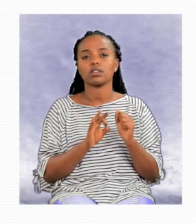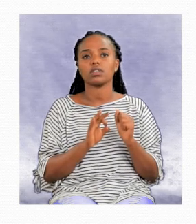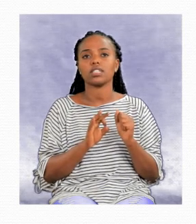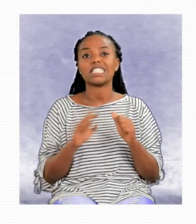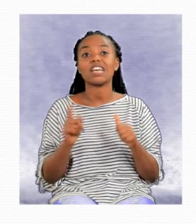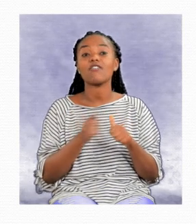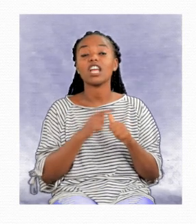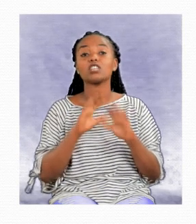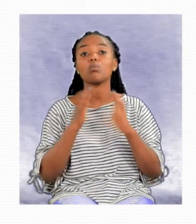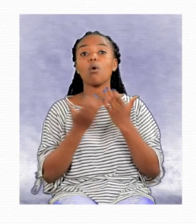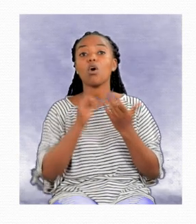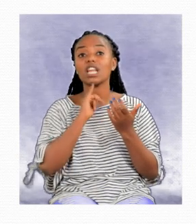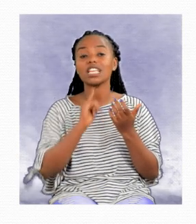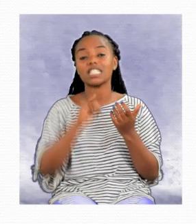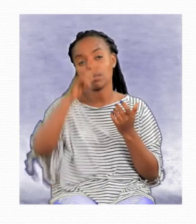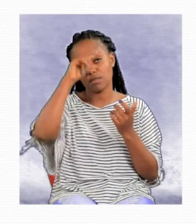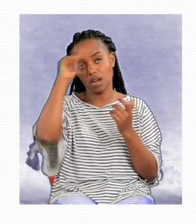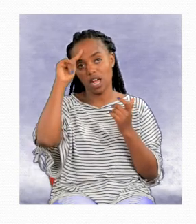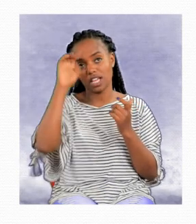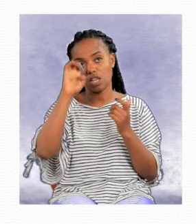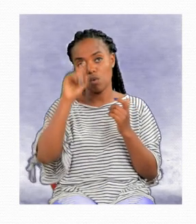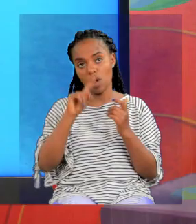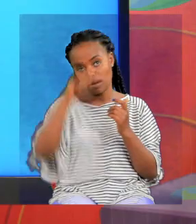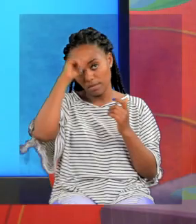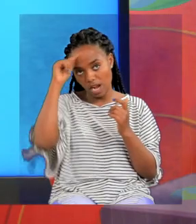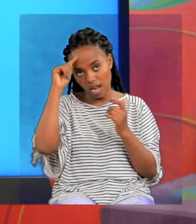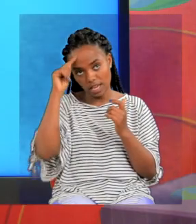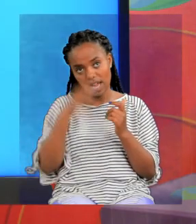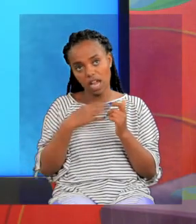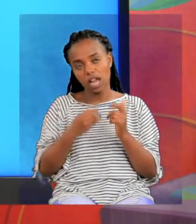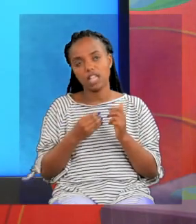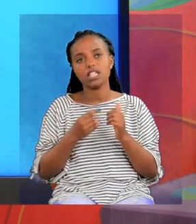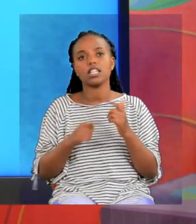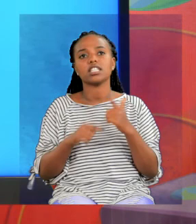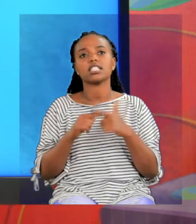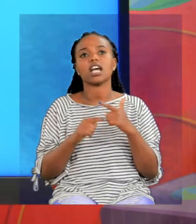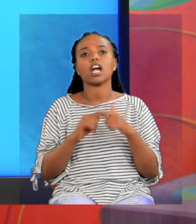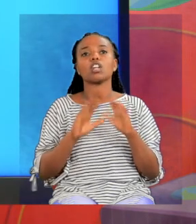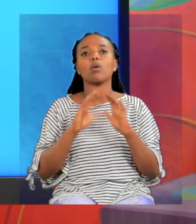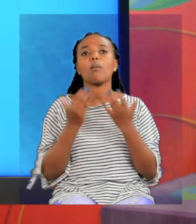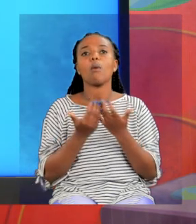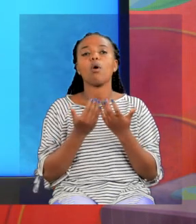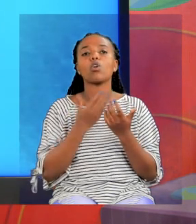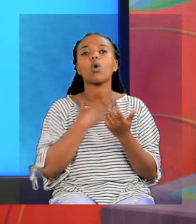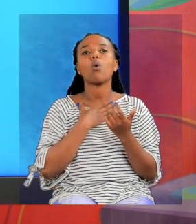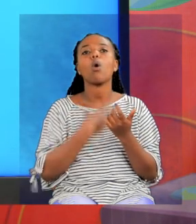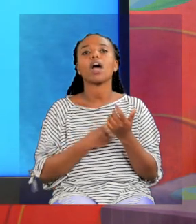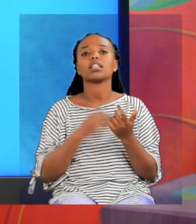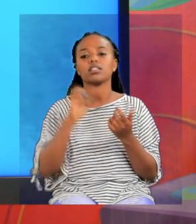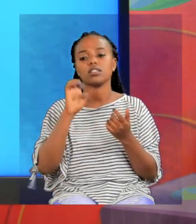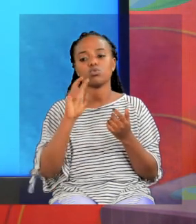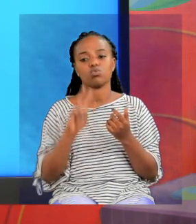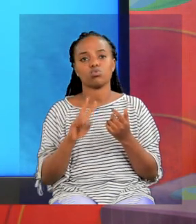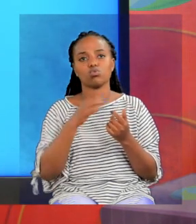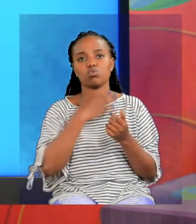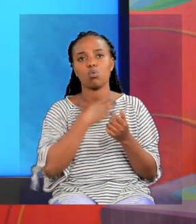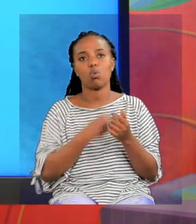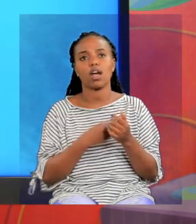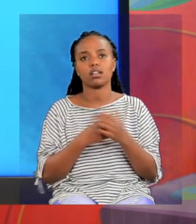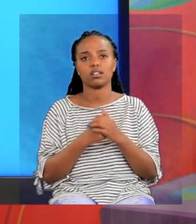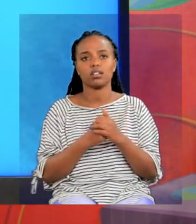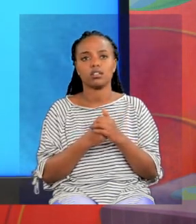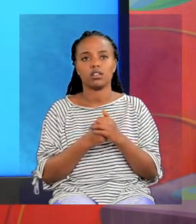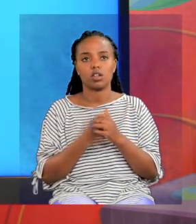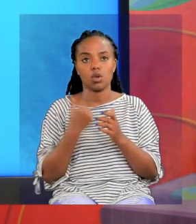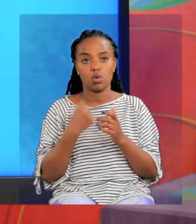what is the probability that the first ball is black, E1, and second ball is white, E2. We